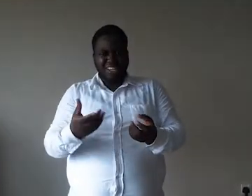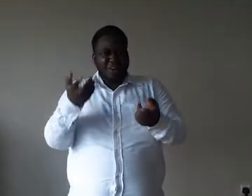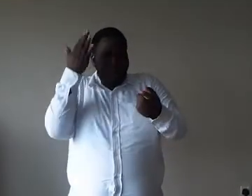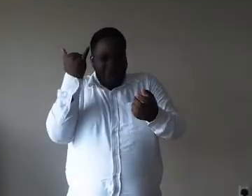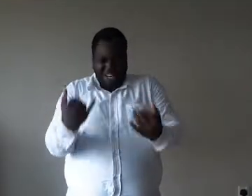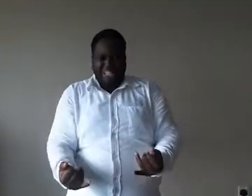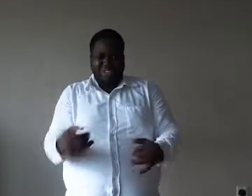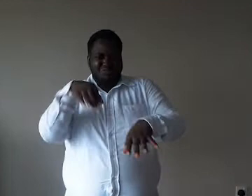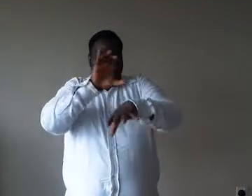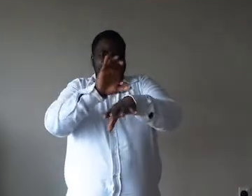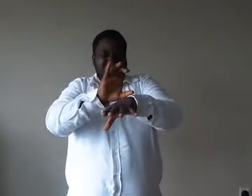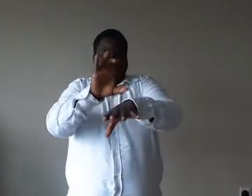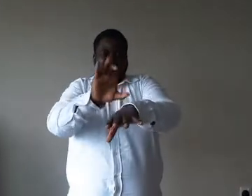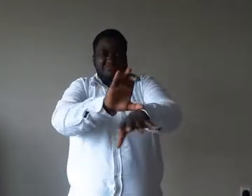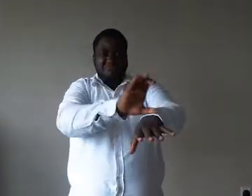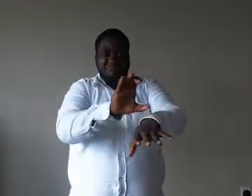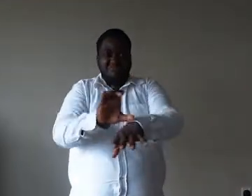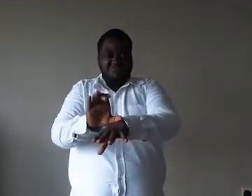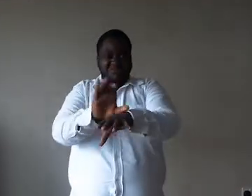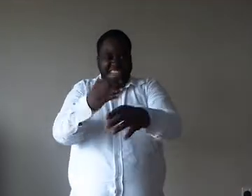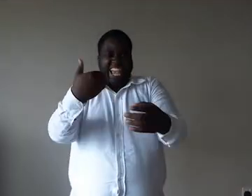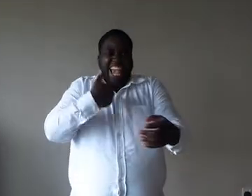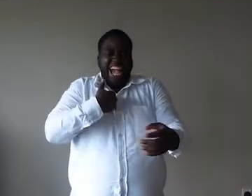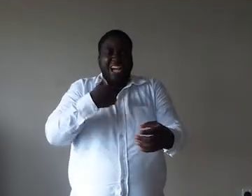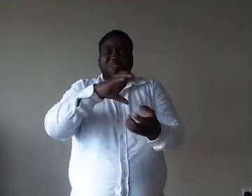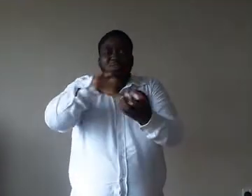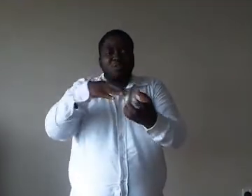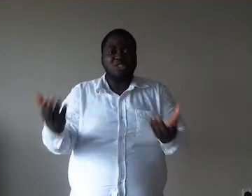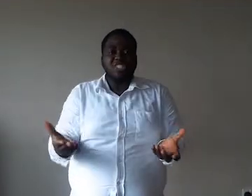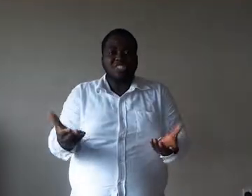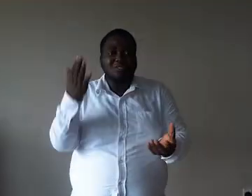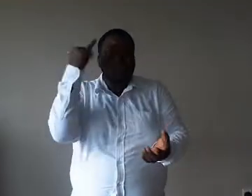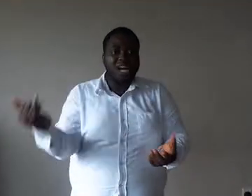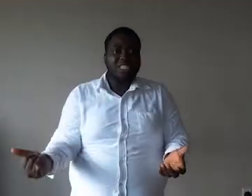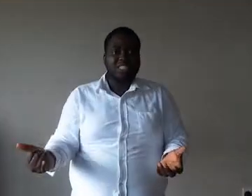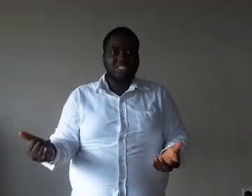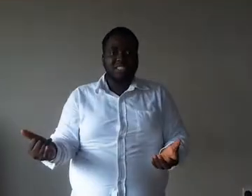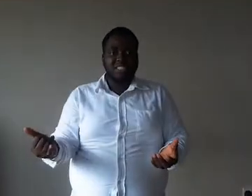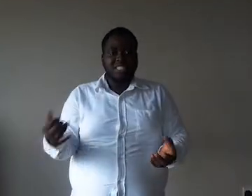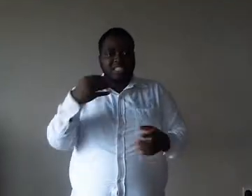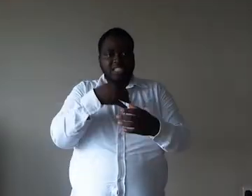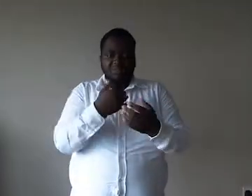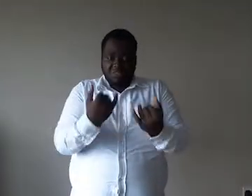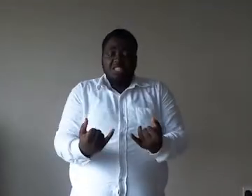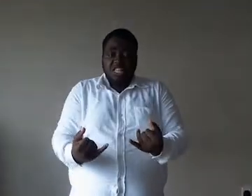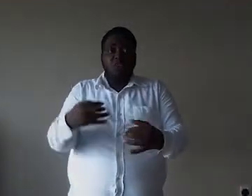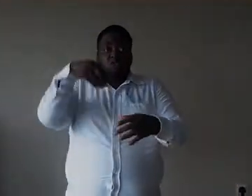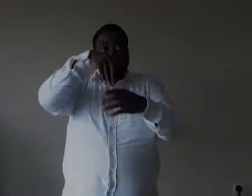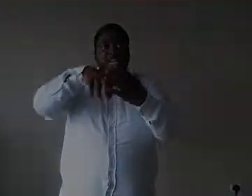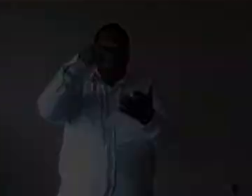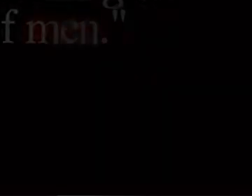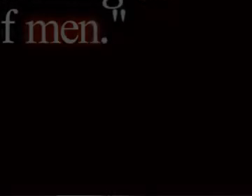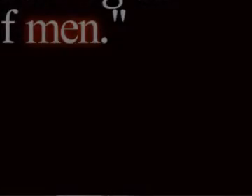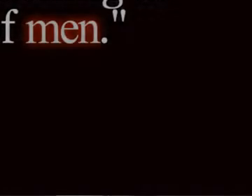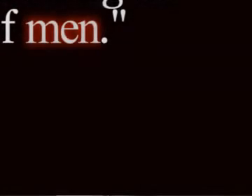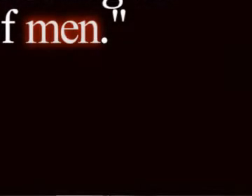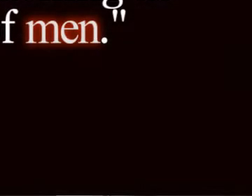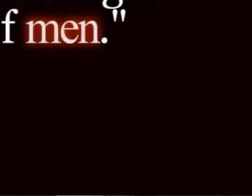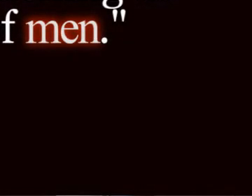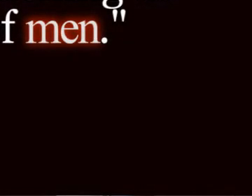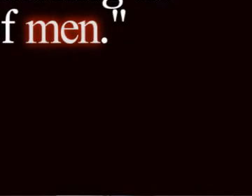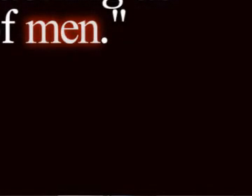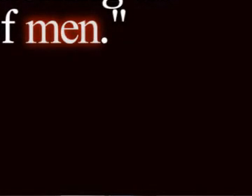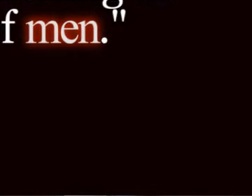an answer when he was talking to the Jews in Matthew chapter 15, verse number 7 to verse number 9. Also, shall we